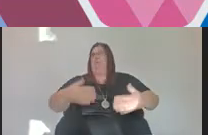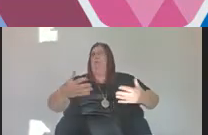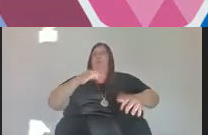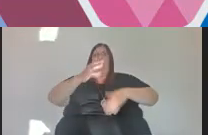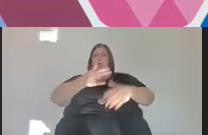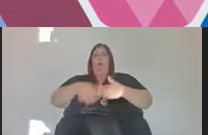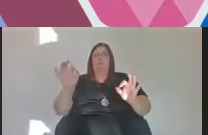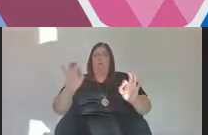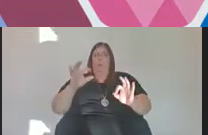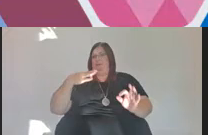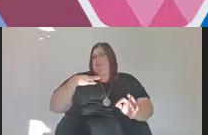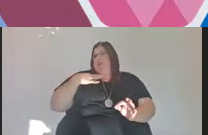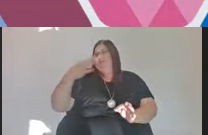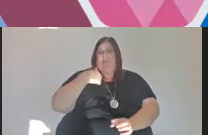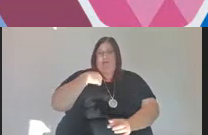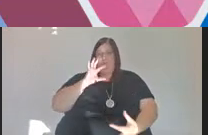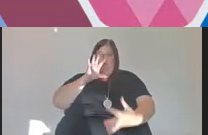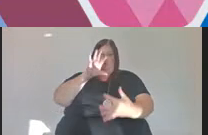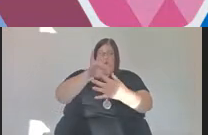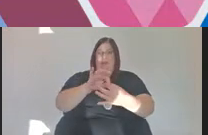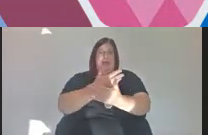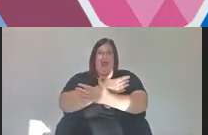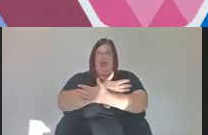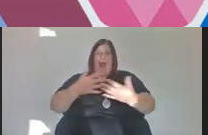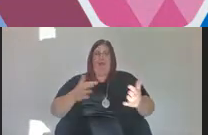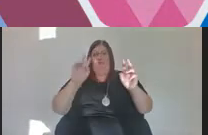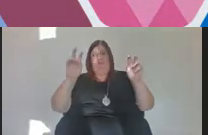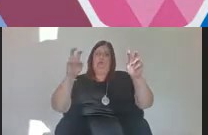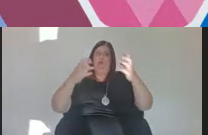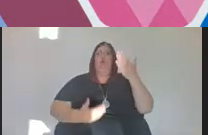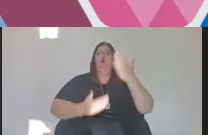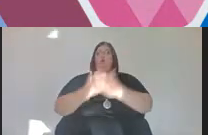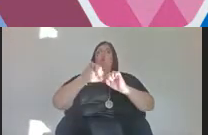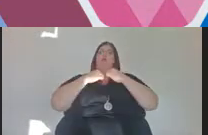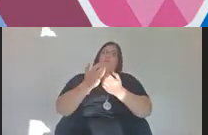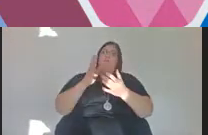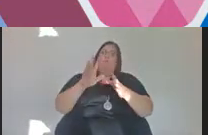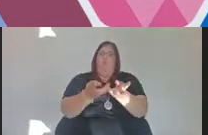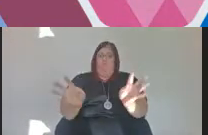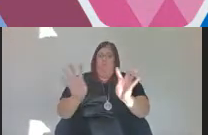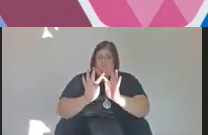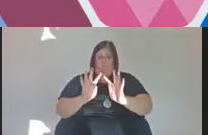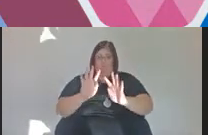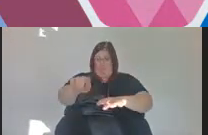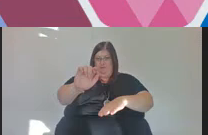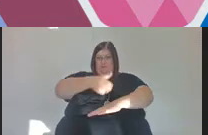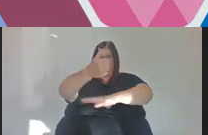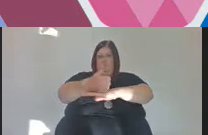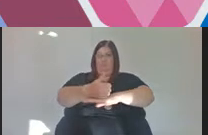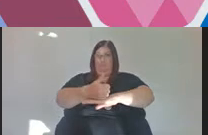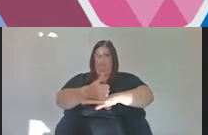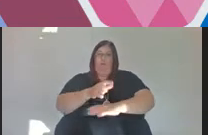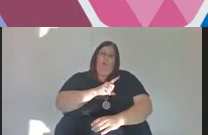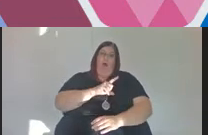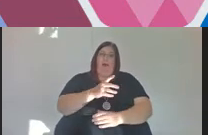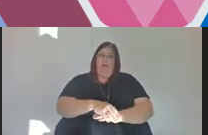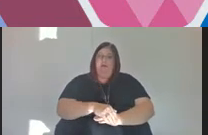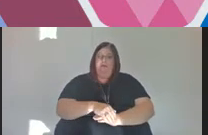been invited to join any of this new group or forums that you've set up.